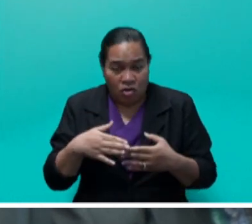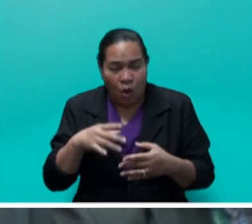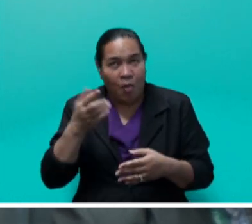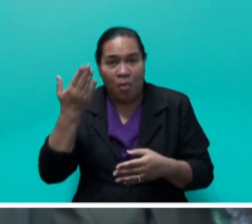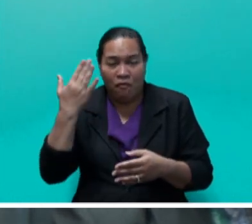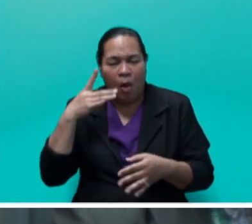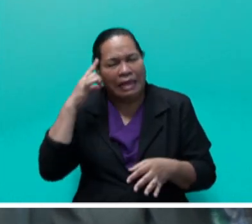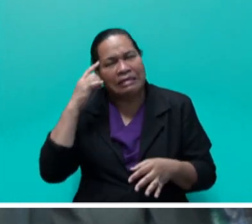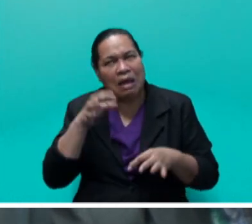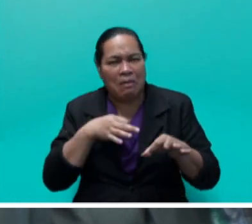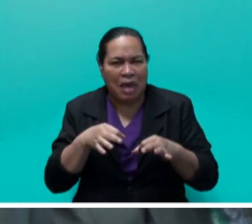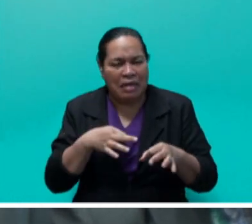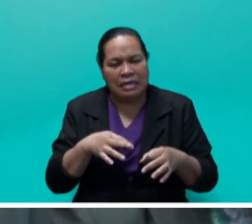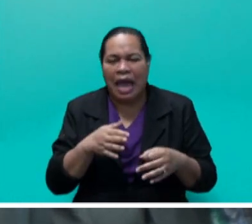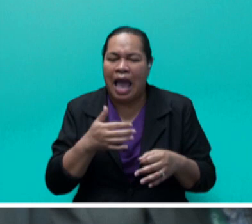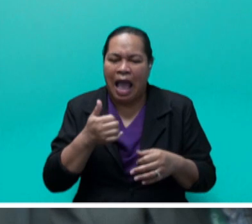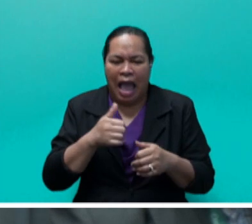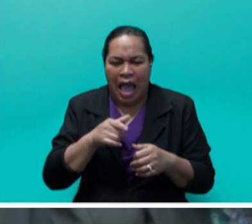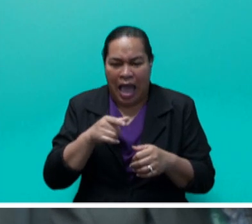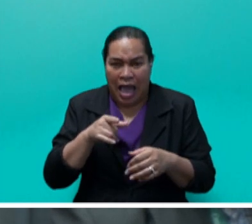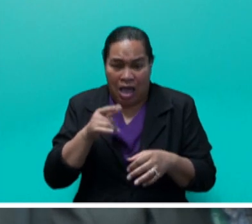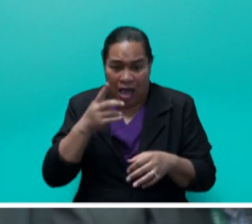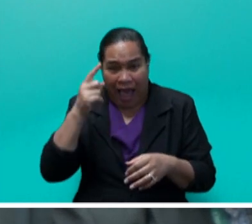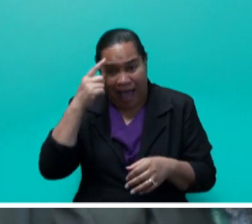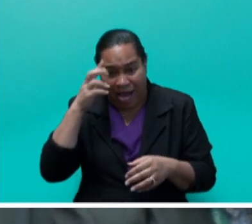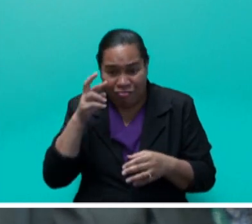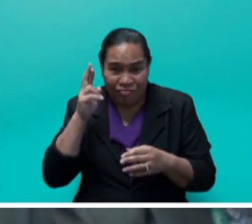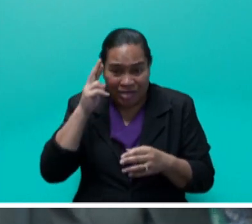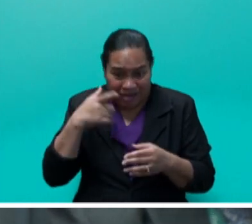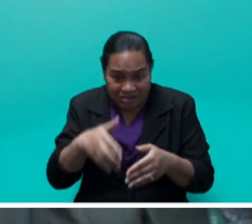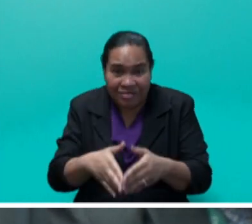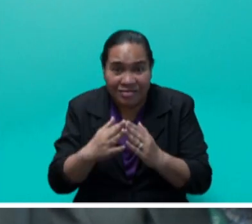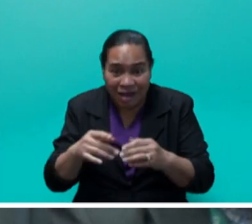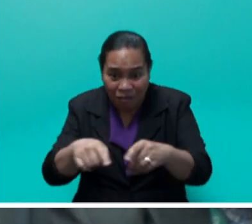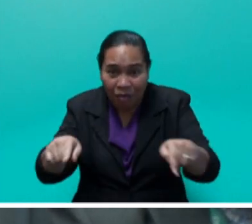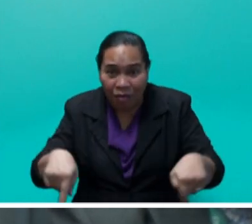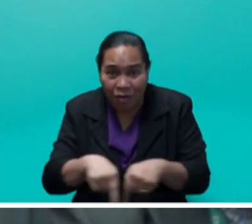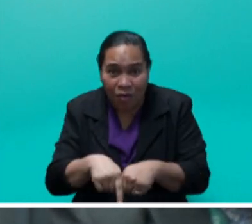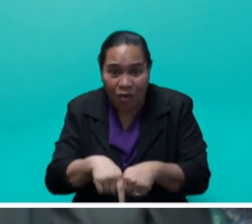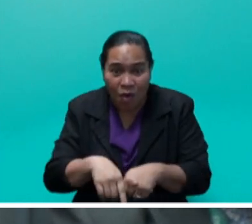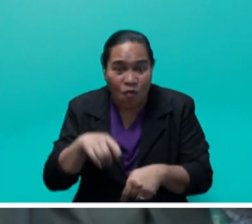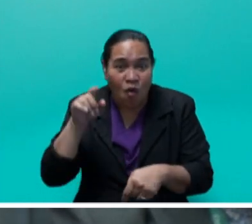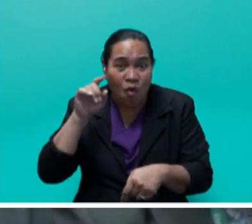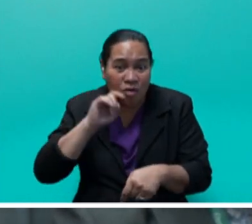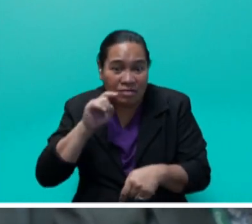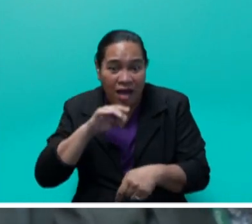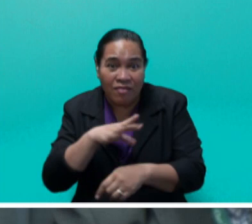and utilize the fund allocated for pond construction and maintenance to the operational needs and farm